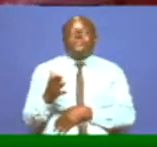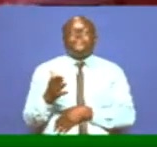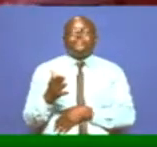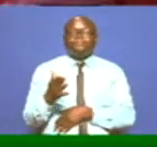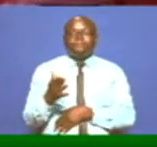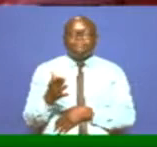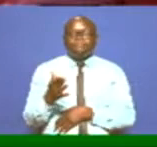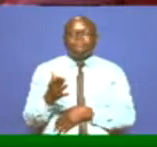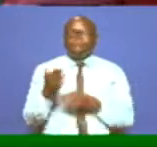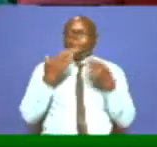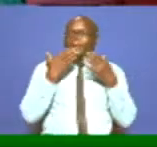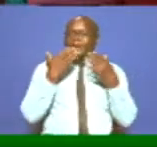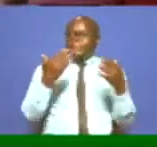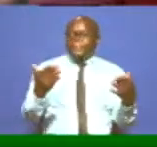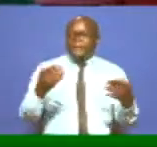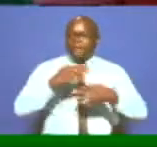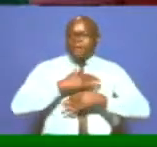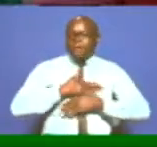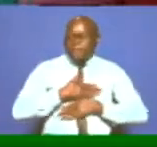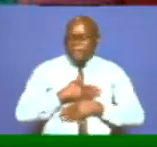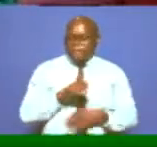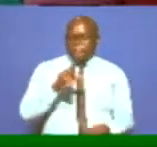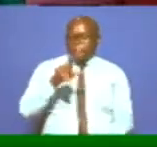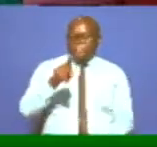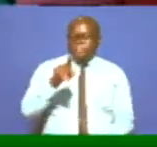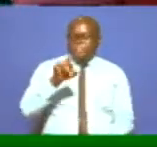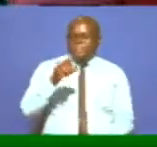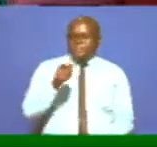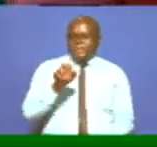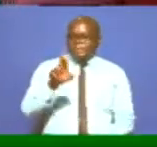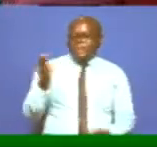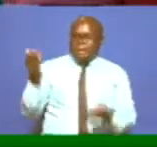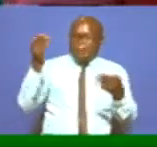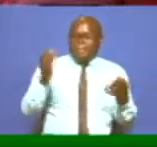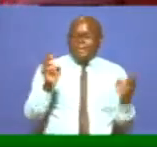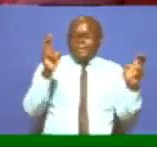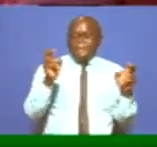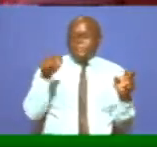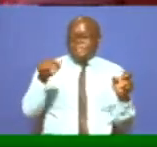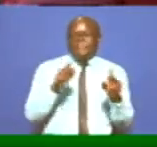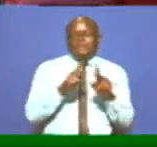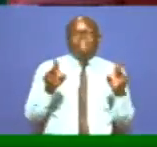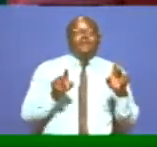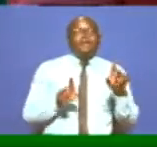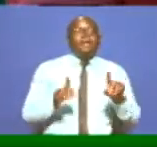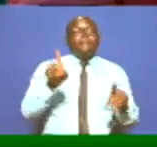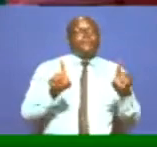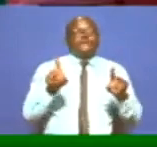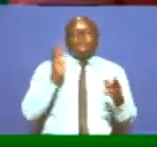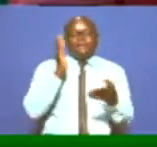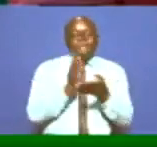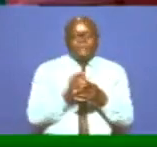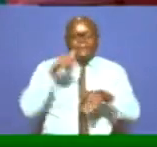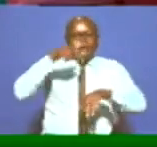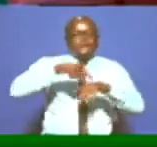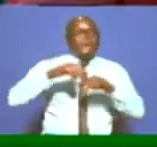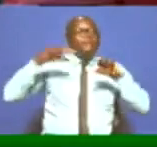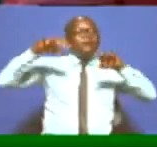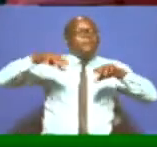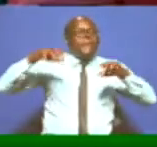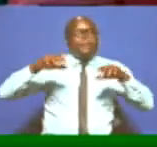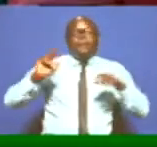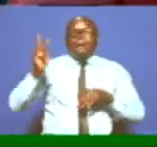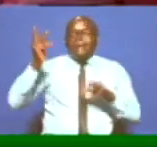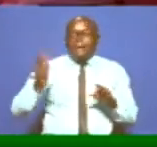I thank Honorable Alfred Keter for bringing up this issue, because this issue is very emotive. It is rainy season. Kenyans are now planting.